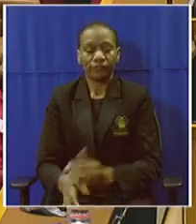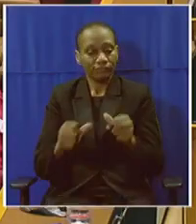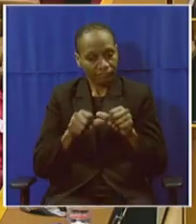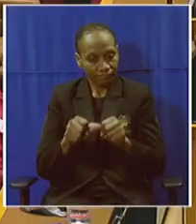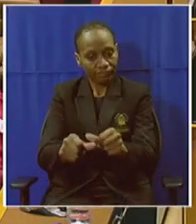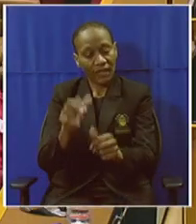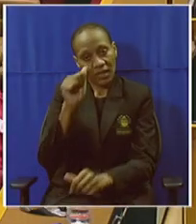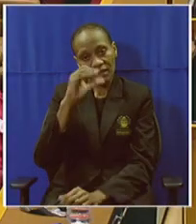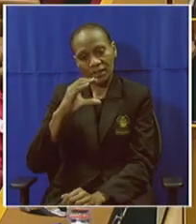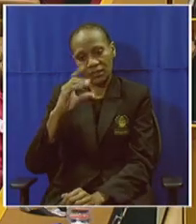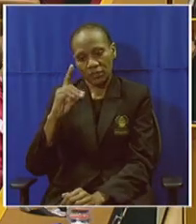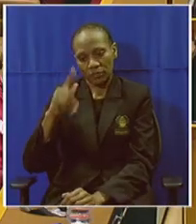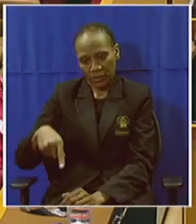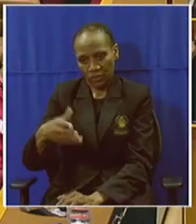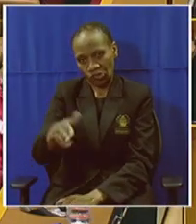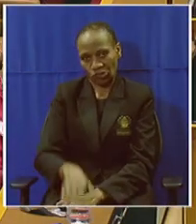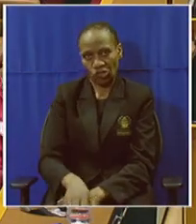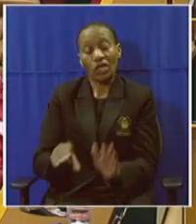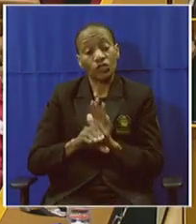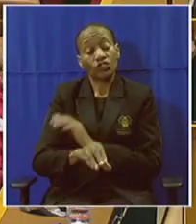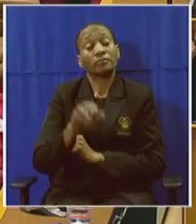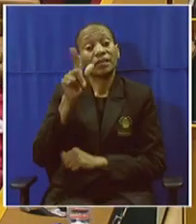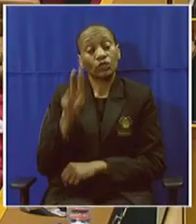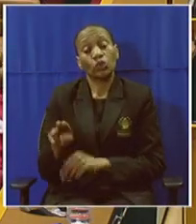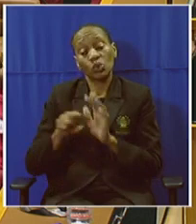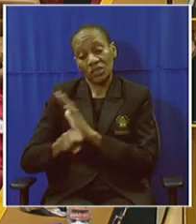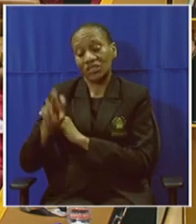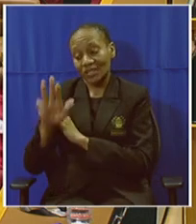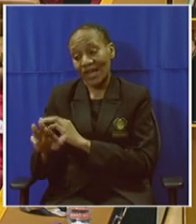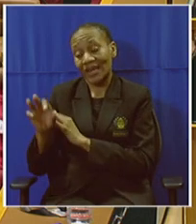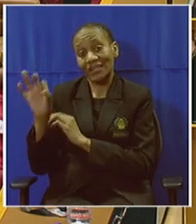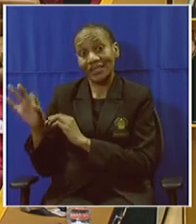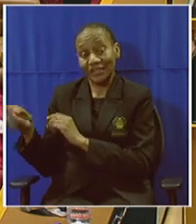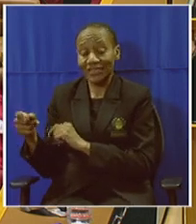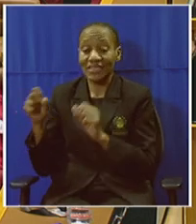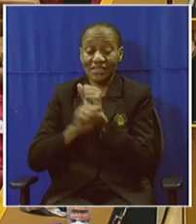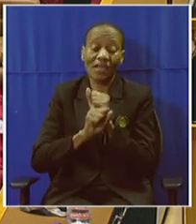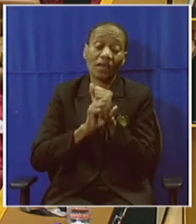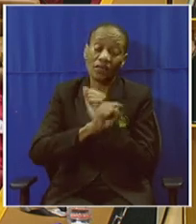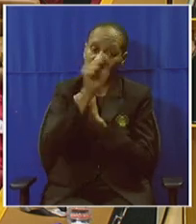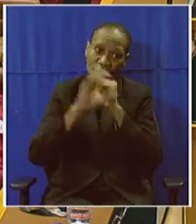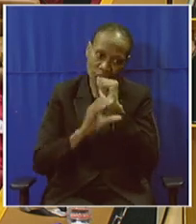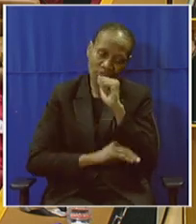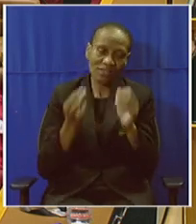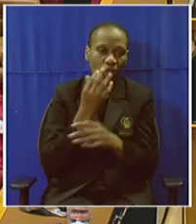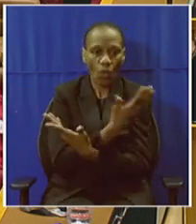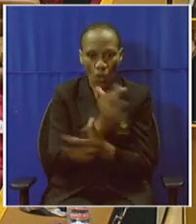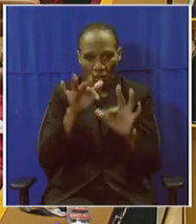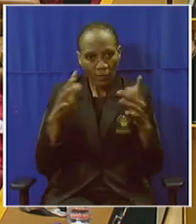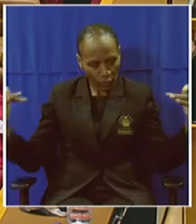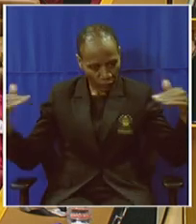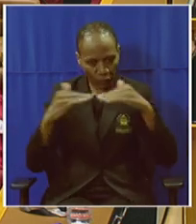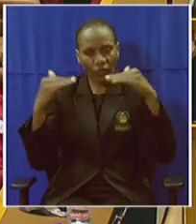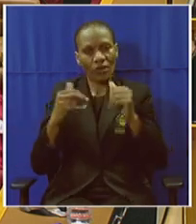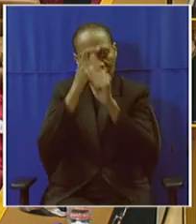Continue, ACDP. House Chair, Chapter 2, Sections 9 and 33 of the South African Constitution state that everyone is equal before the law,